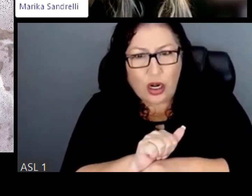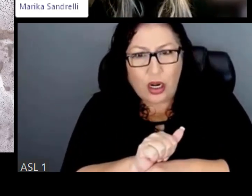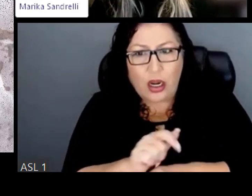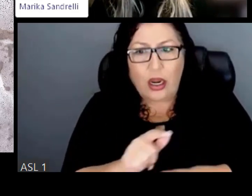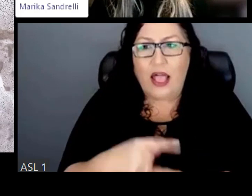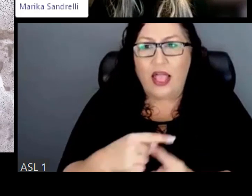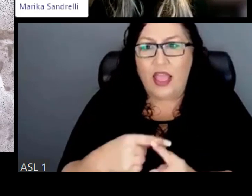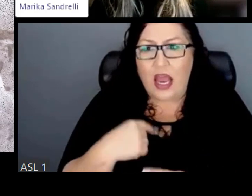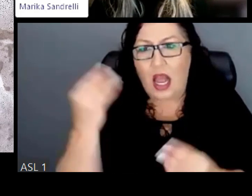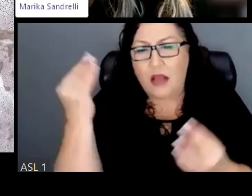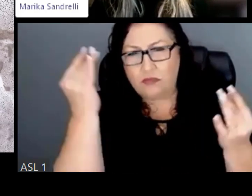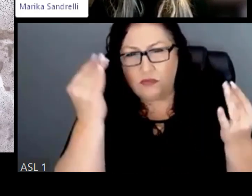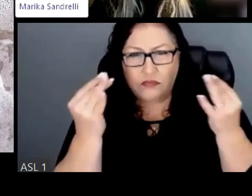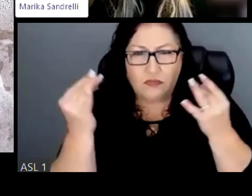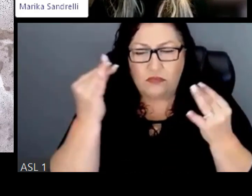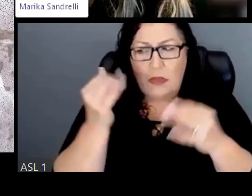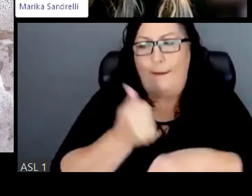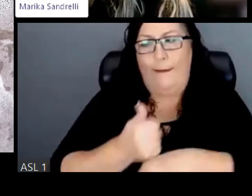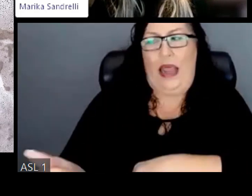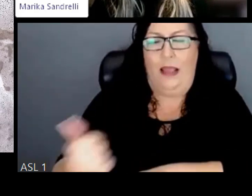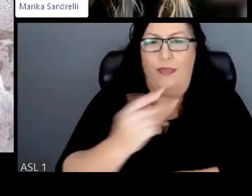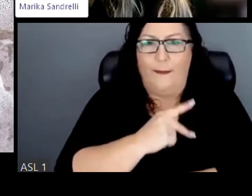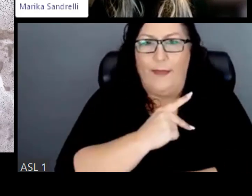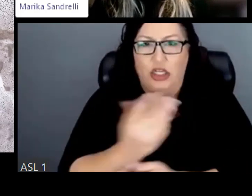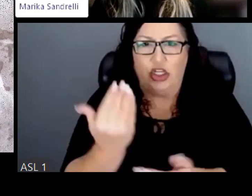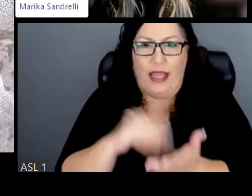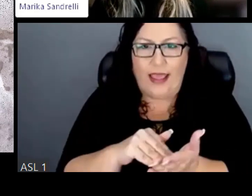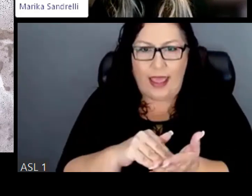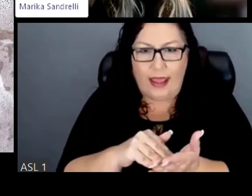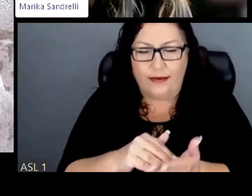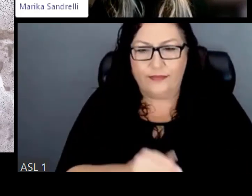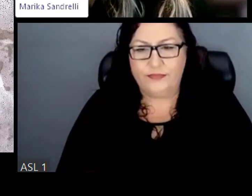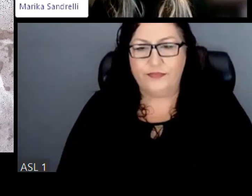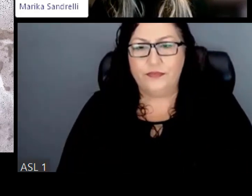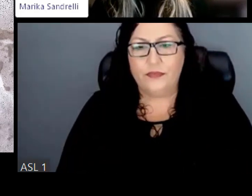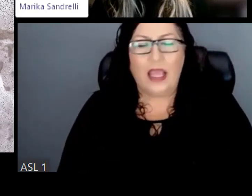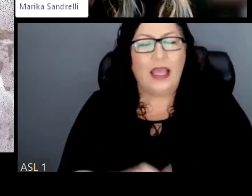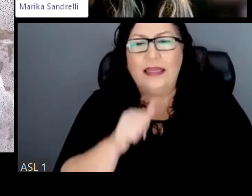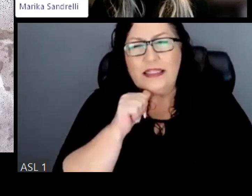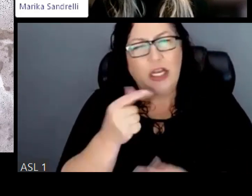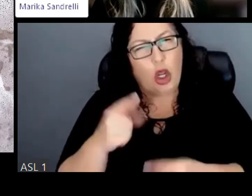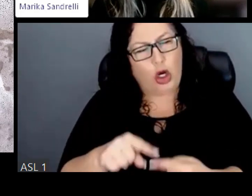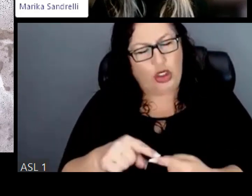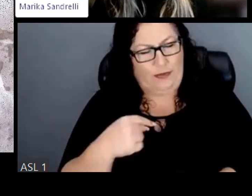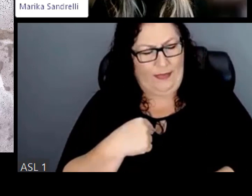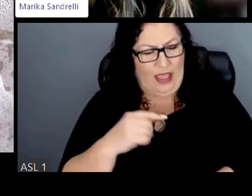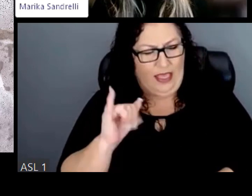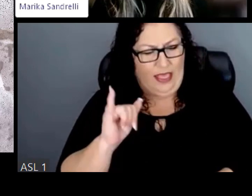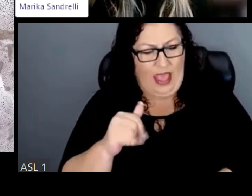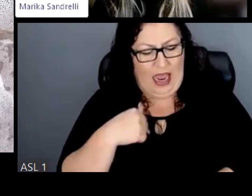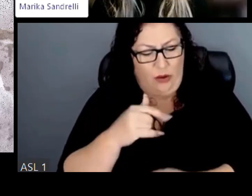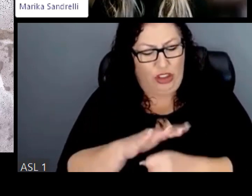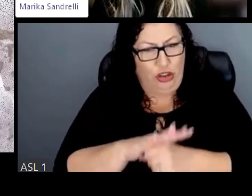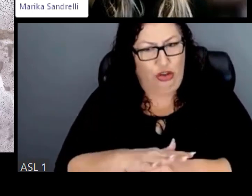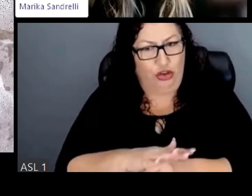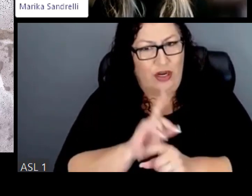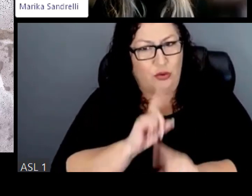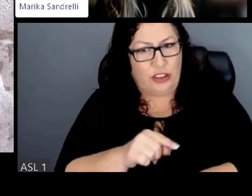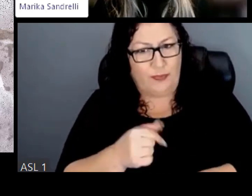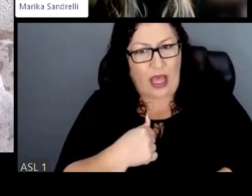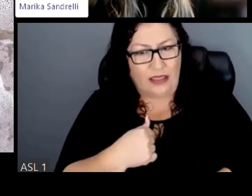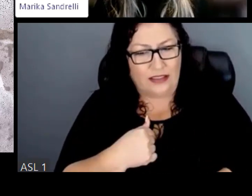work, then rationalized those thoughts with blaming the patients again. It didn't occur to me that I was in a